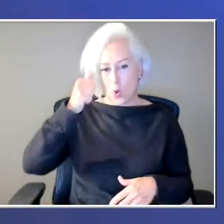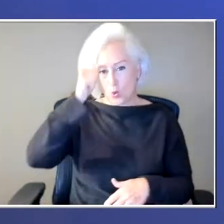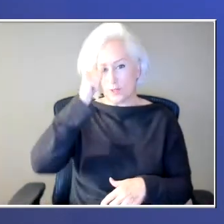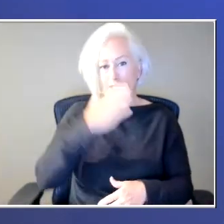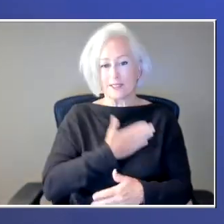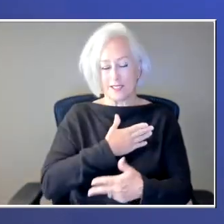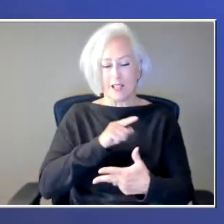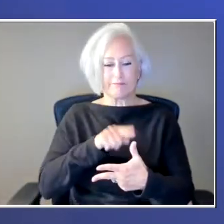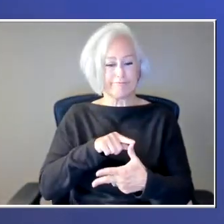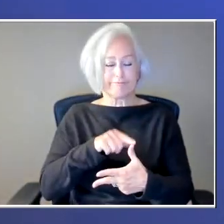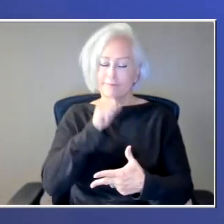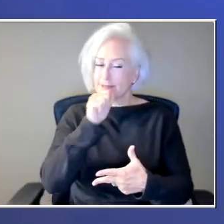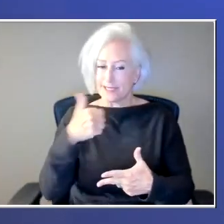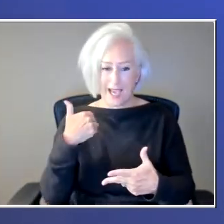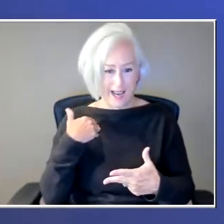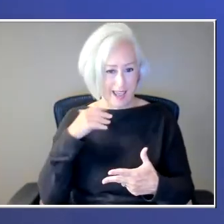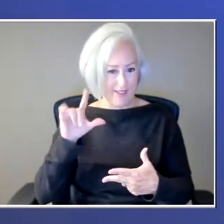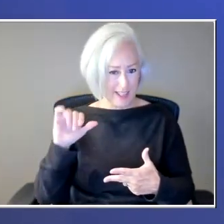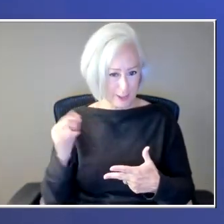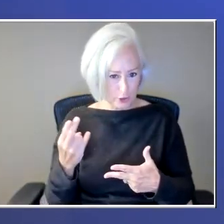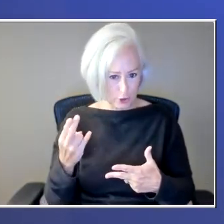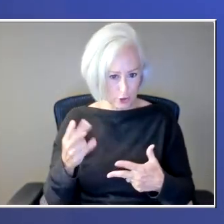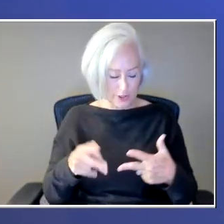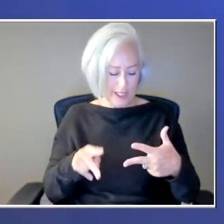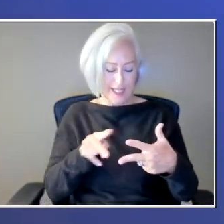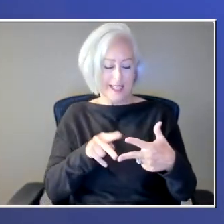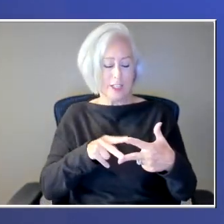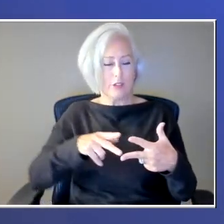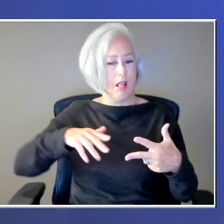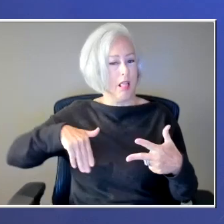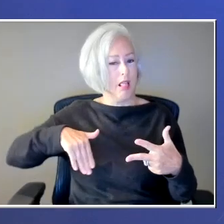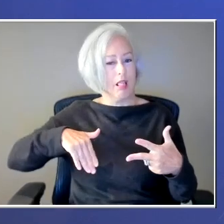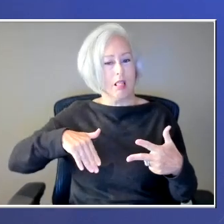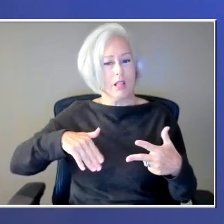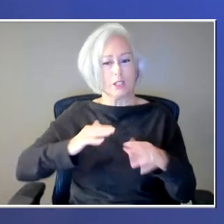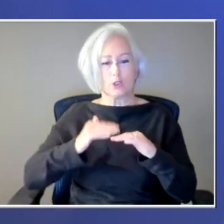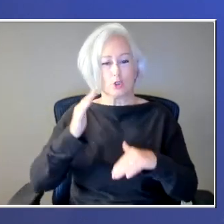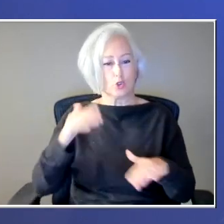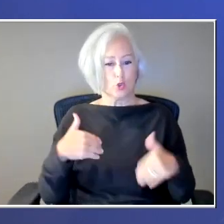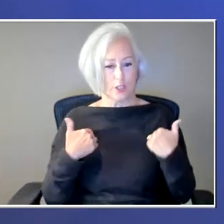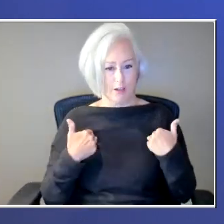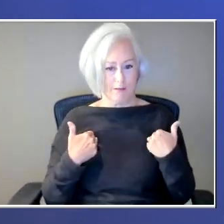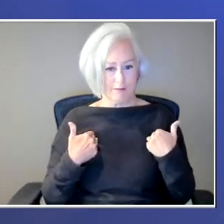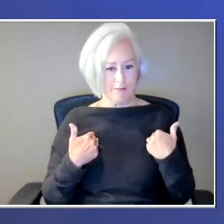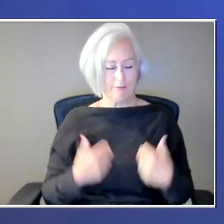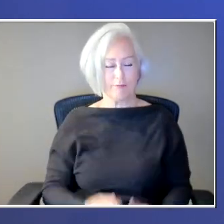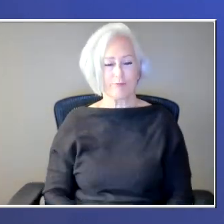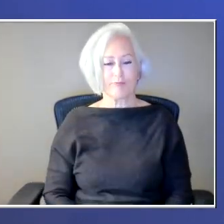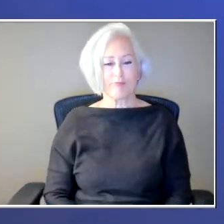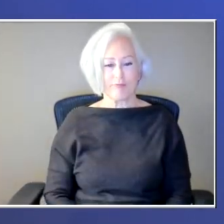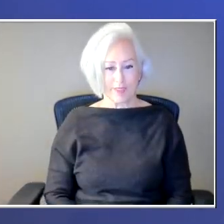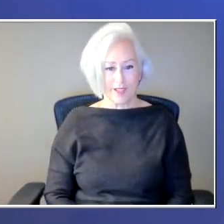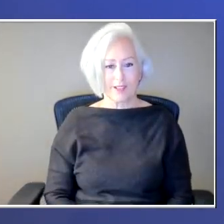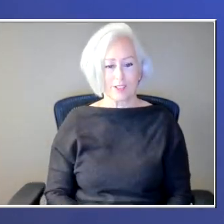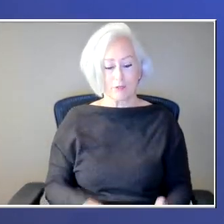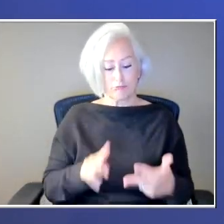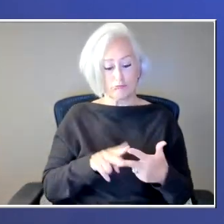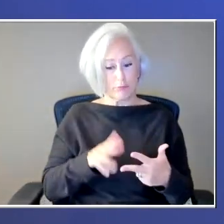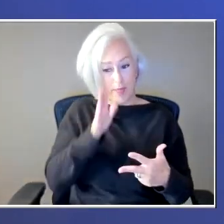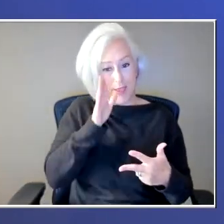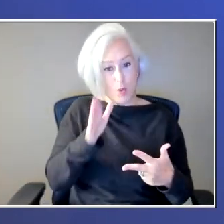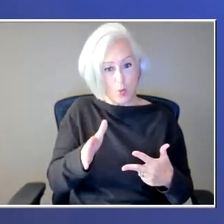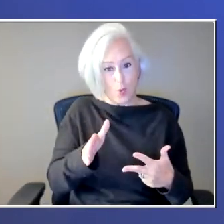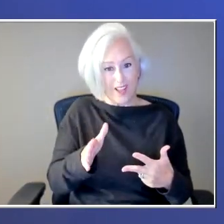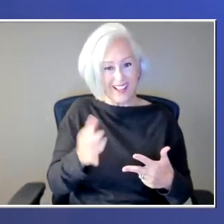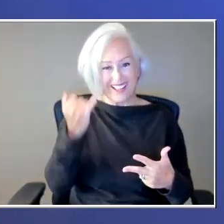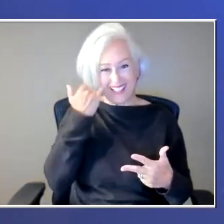my two youngest, they're just too young to be tested. And so they definitely will if I have anything to